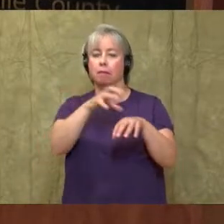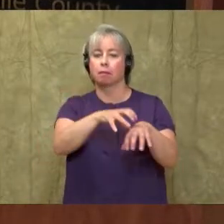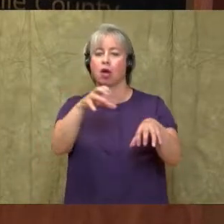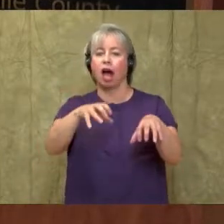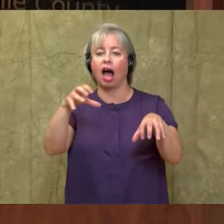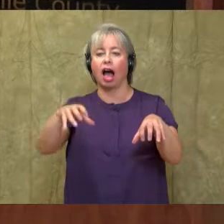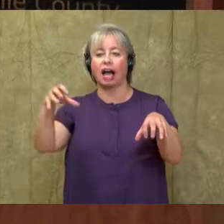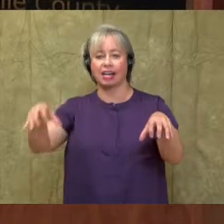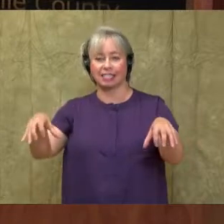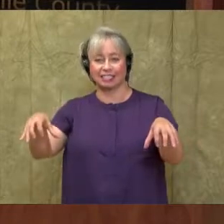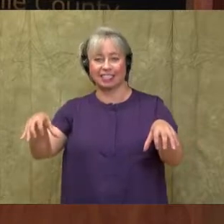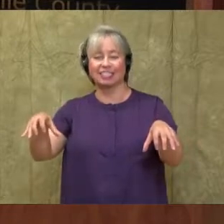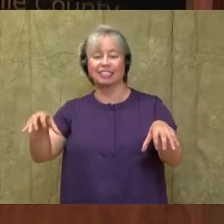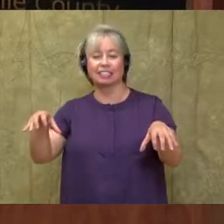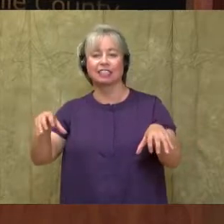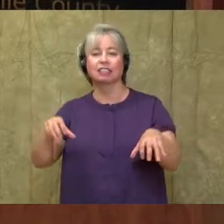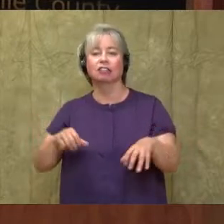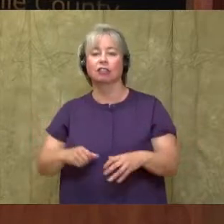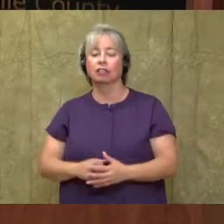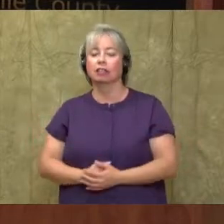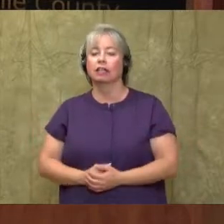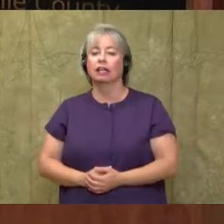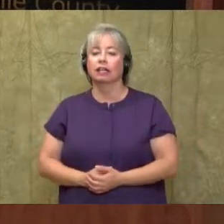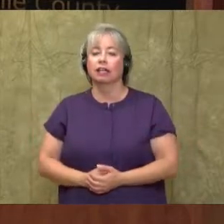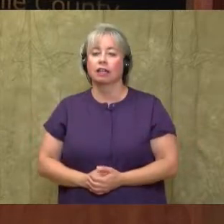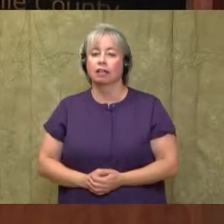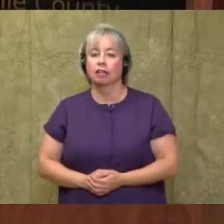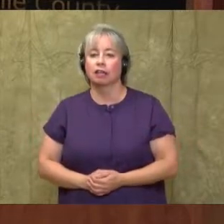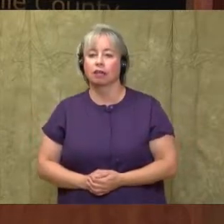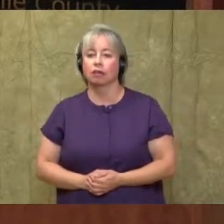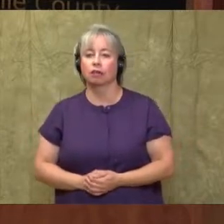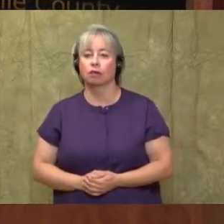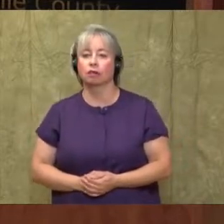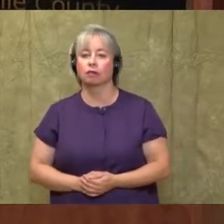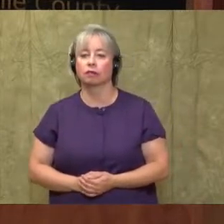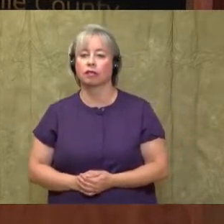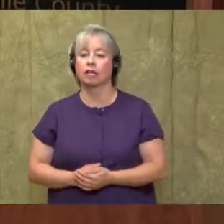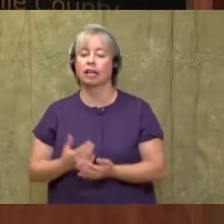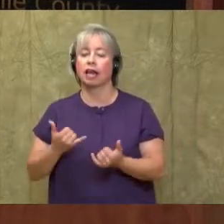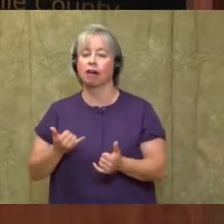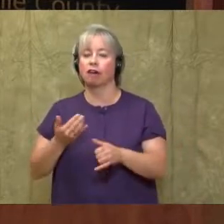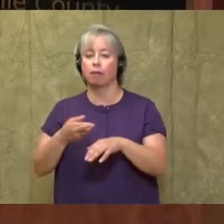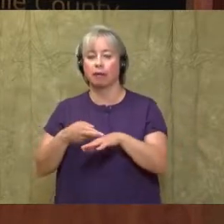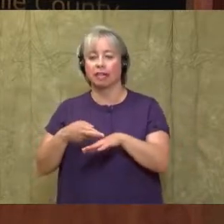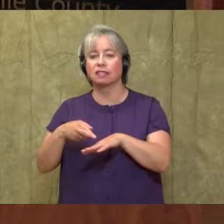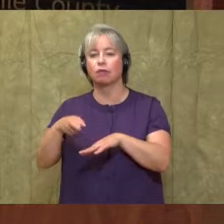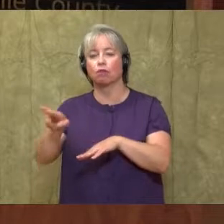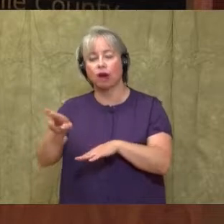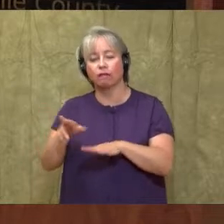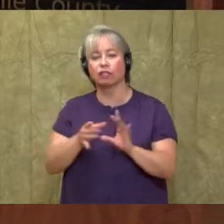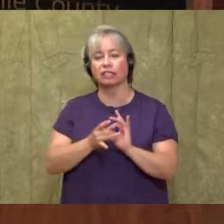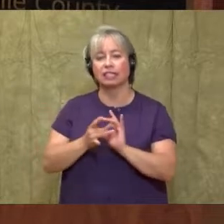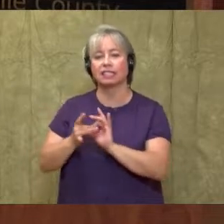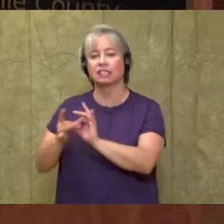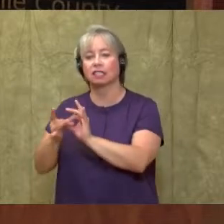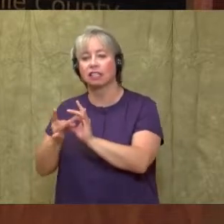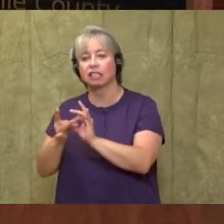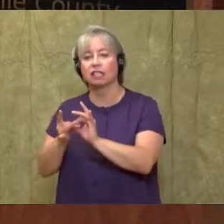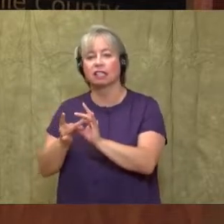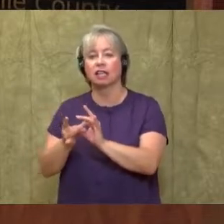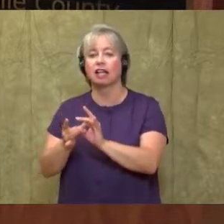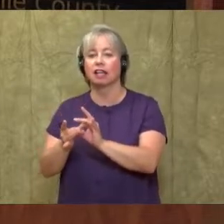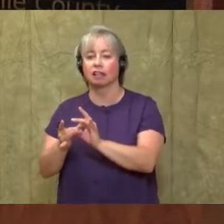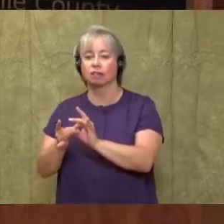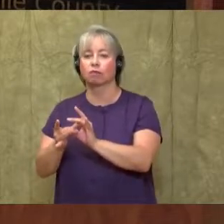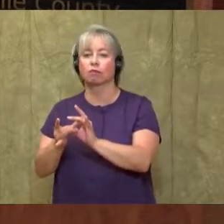And this week, just to make sure, I made some references here. So let's make sure we're right.